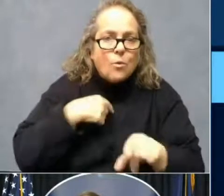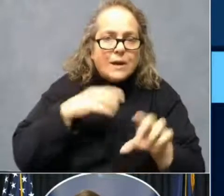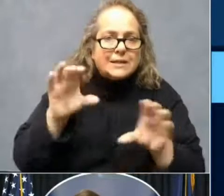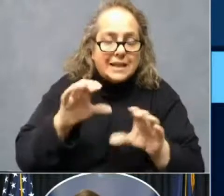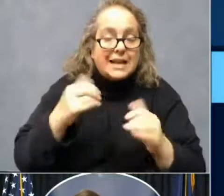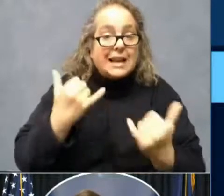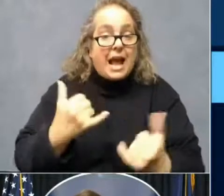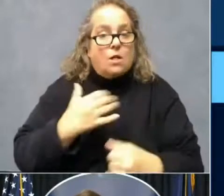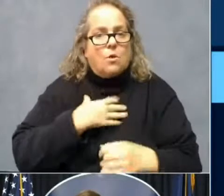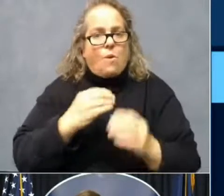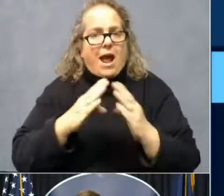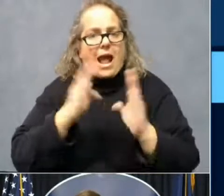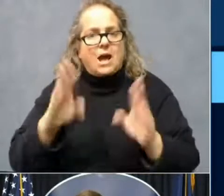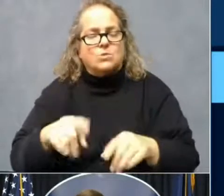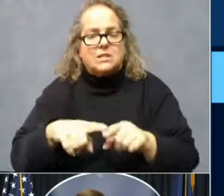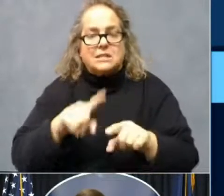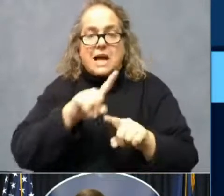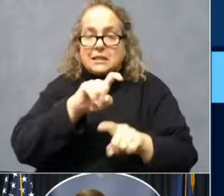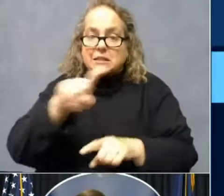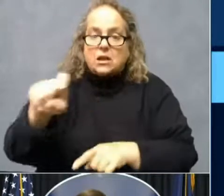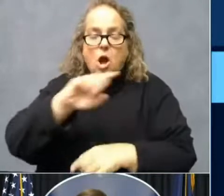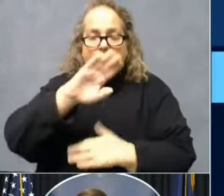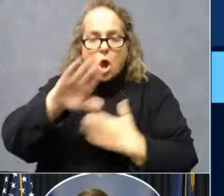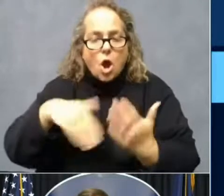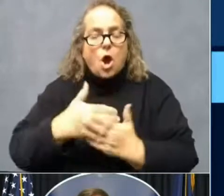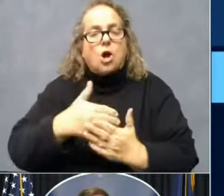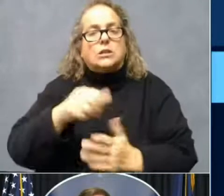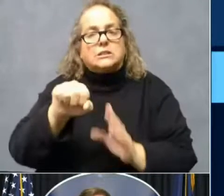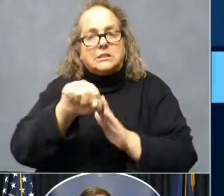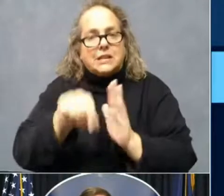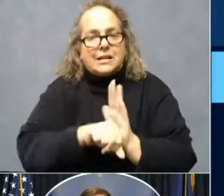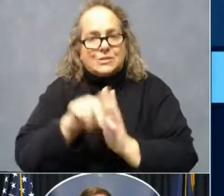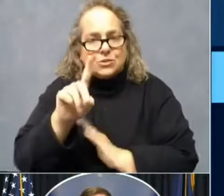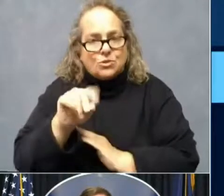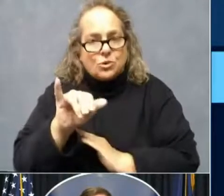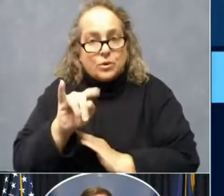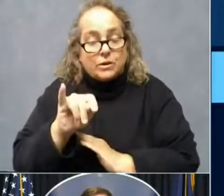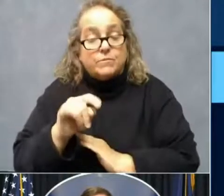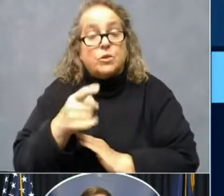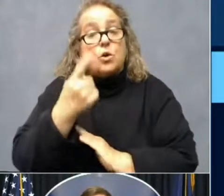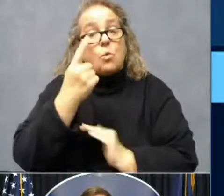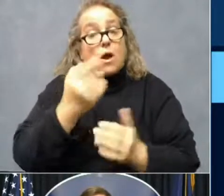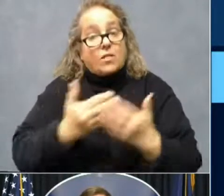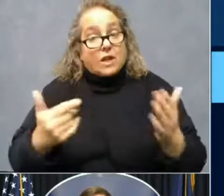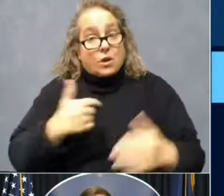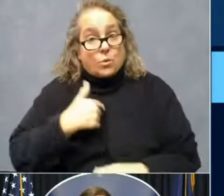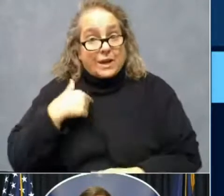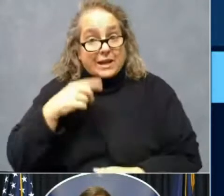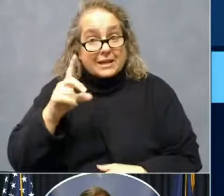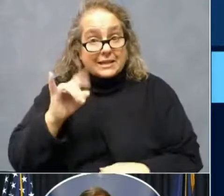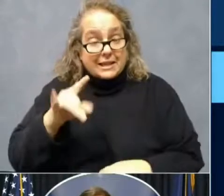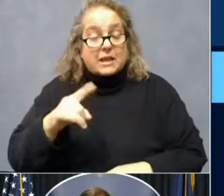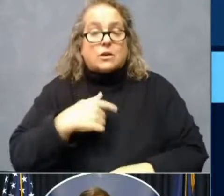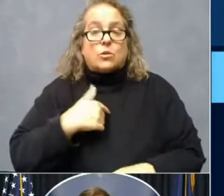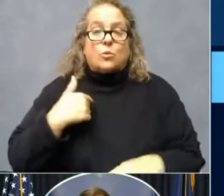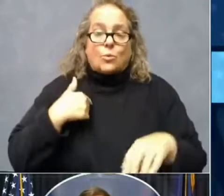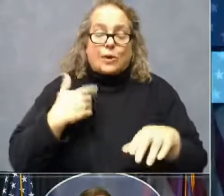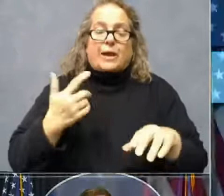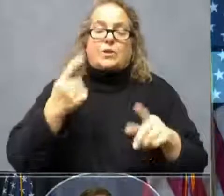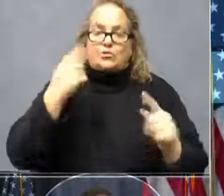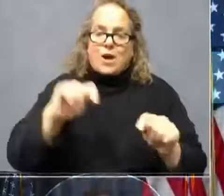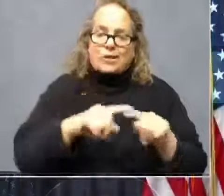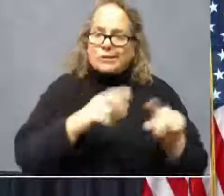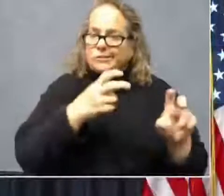to do. I know one of those steps that we took, and that's moving to virtual learning